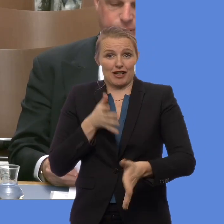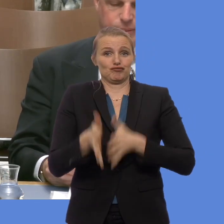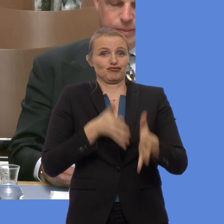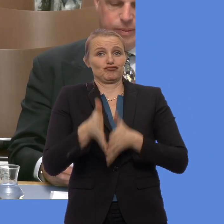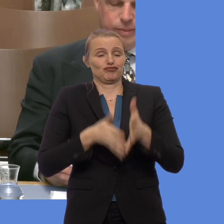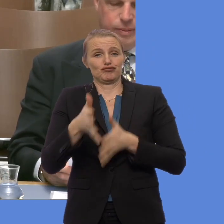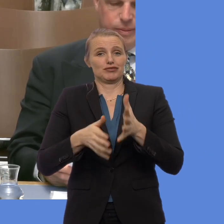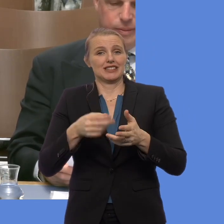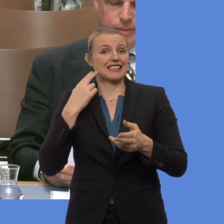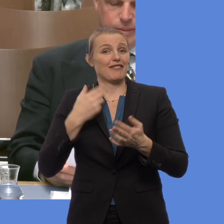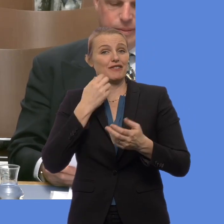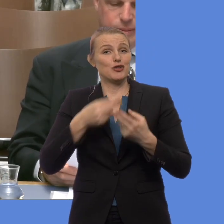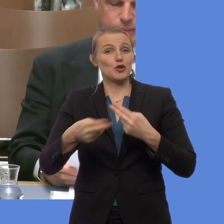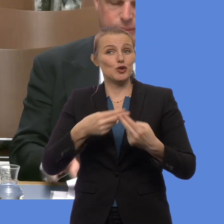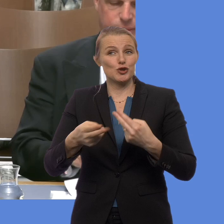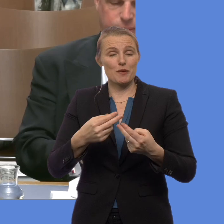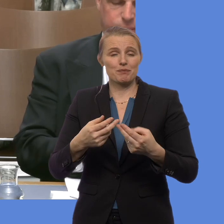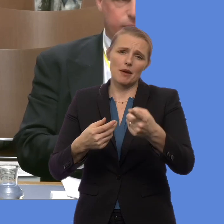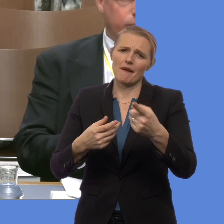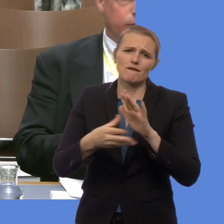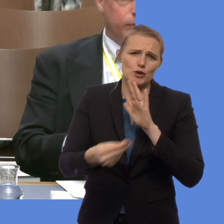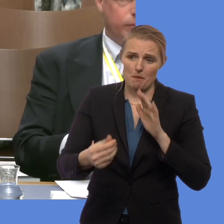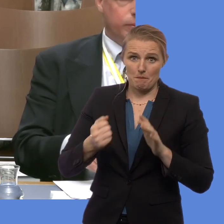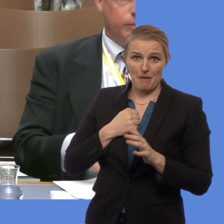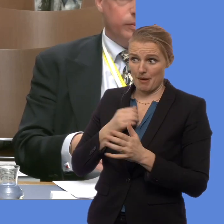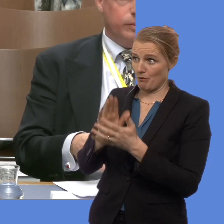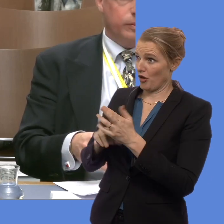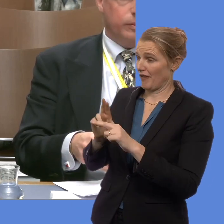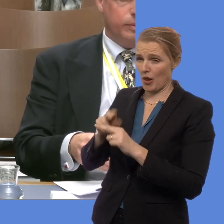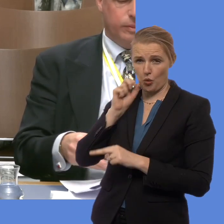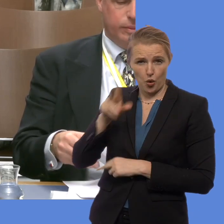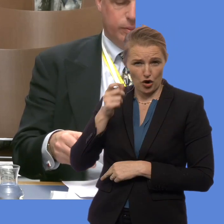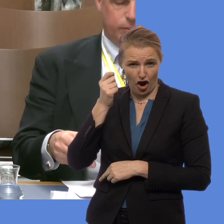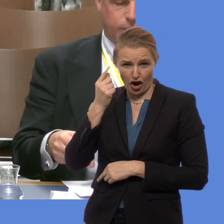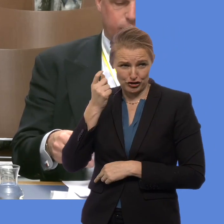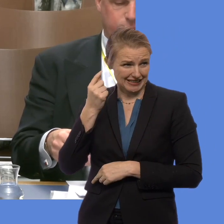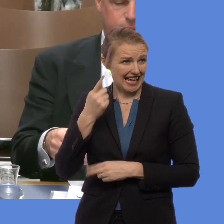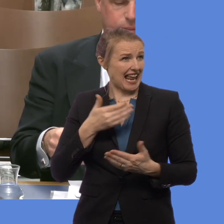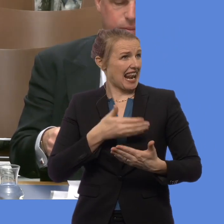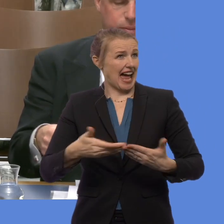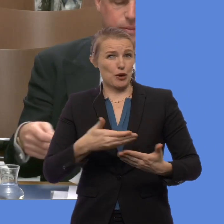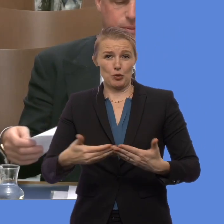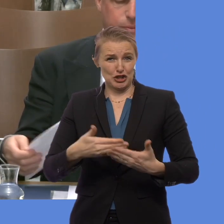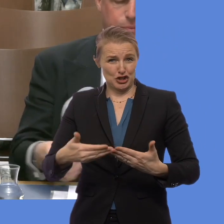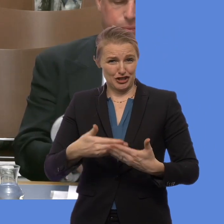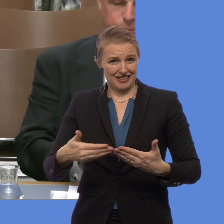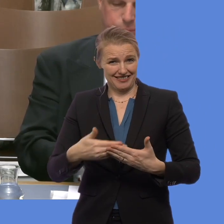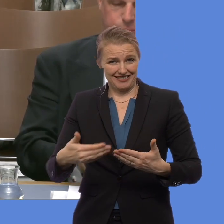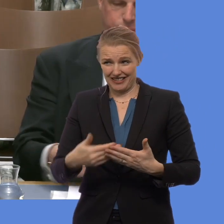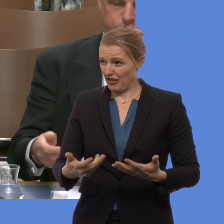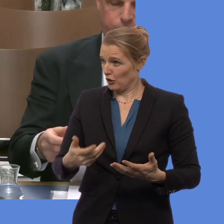However, like every language, like my parents wouldn't have understood when they were alive some concepts that are around now, and languages